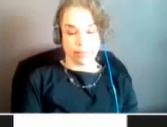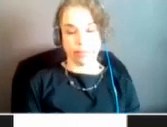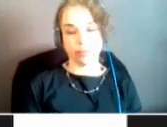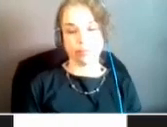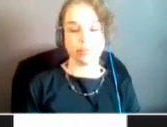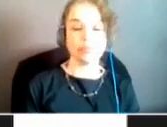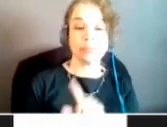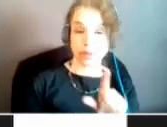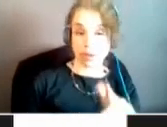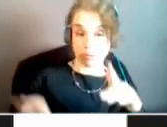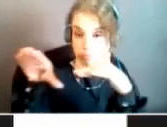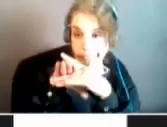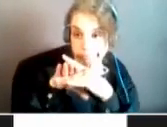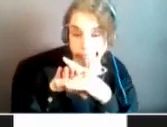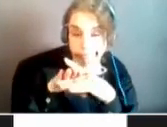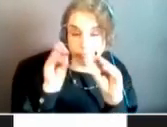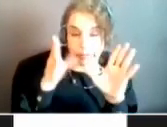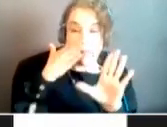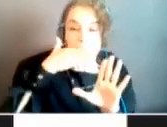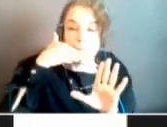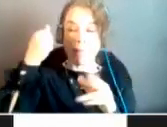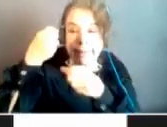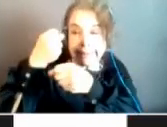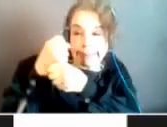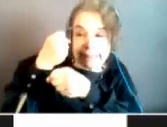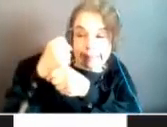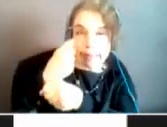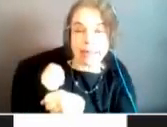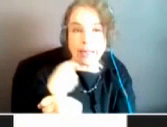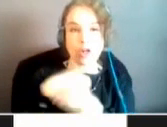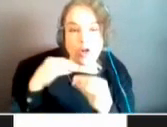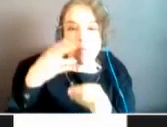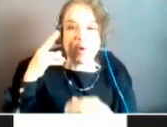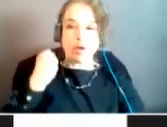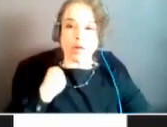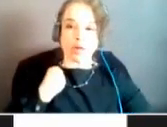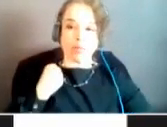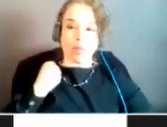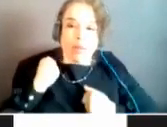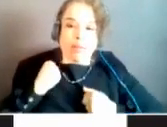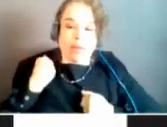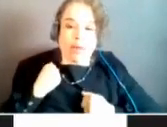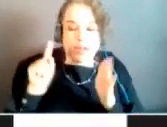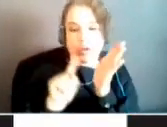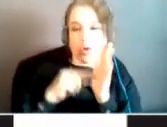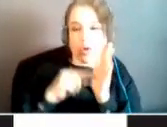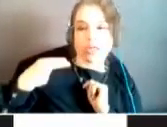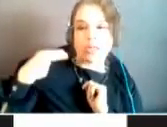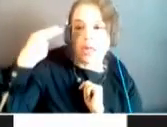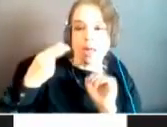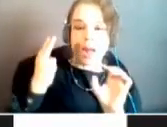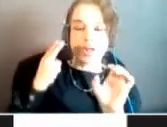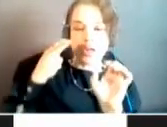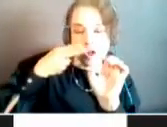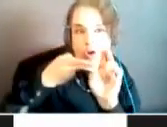So there is a breakdown that looks at veteran status, and it could be that we see more veterans in this population due to their historical